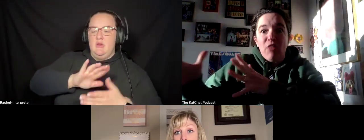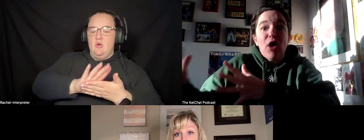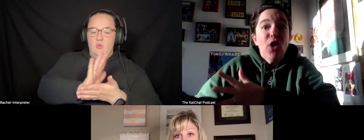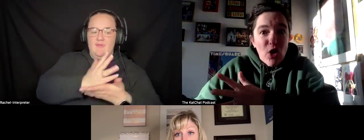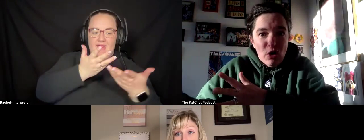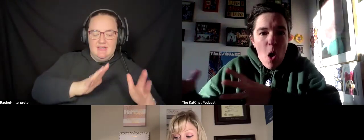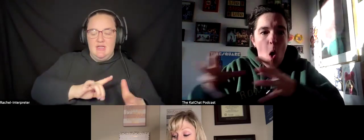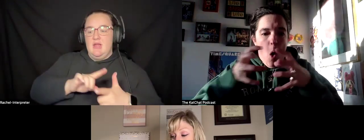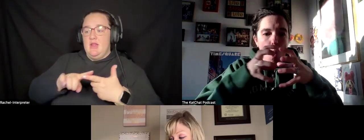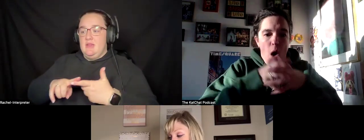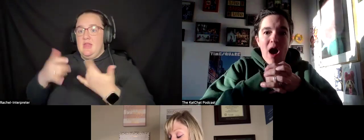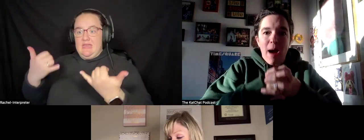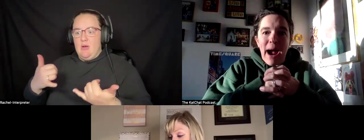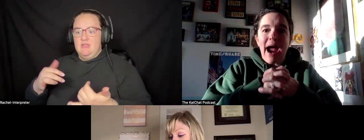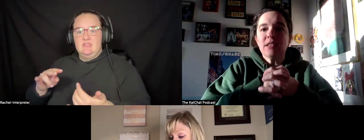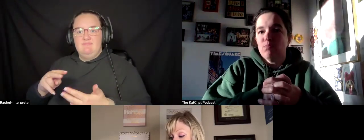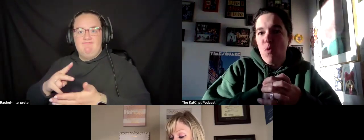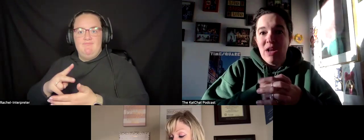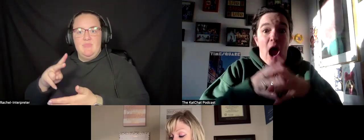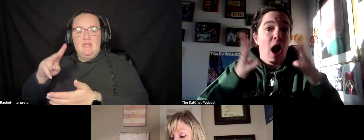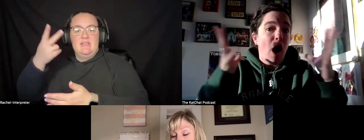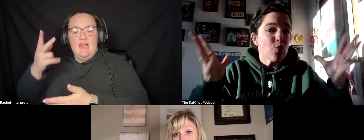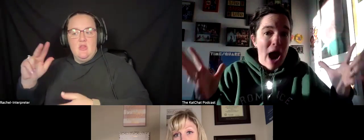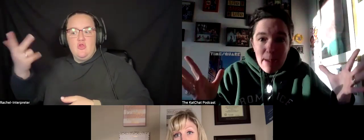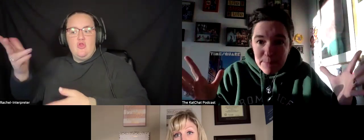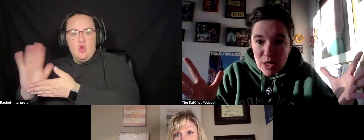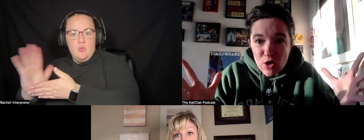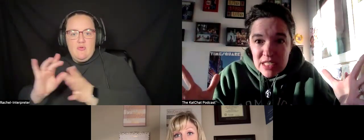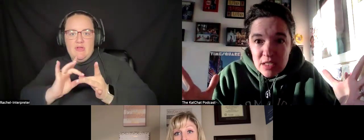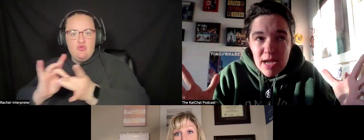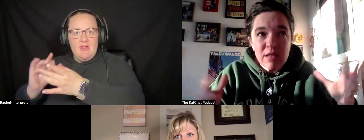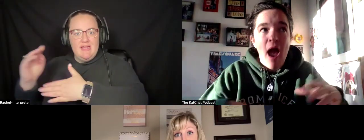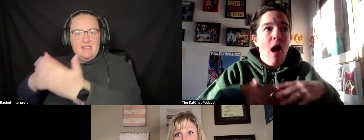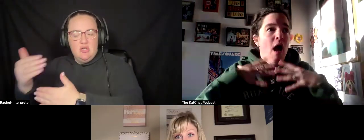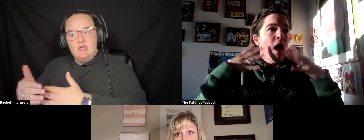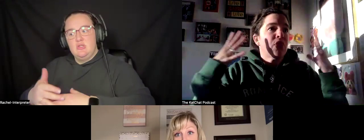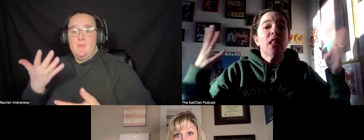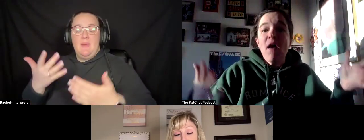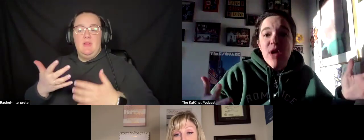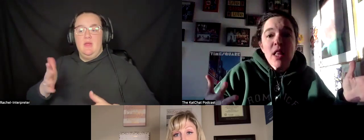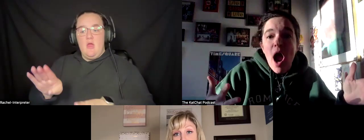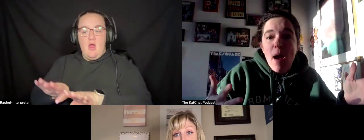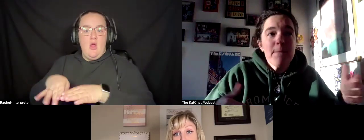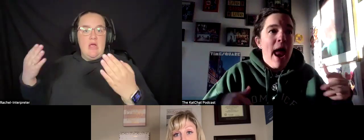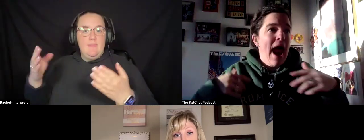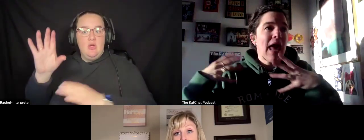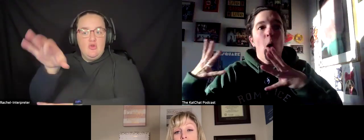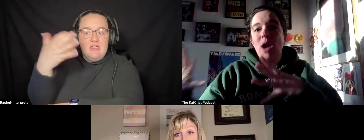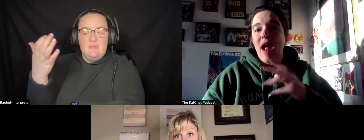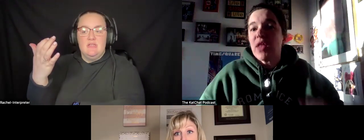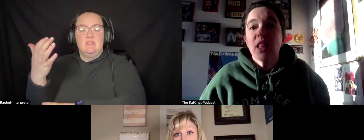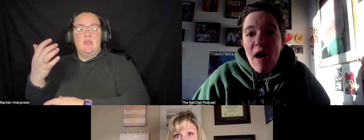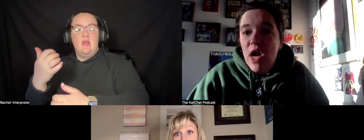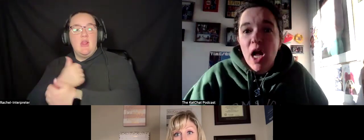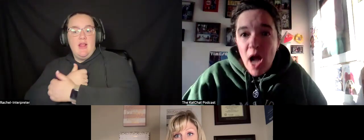maybe with a third or a combined movie like Unwrapping Christmas, the Love Club, and now